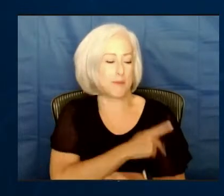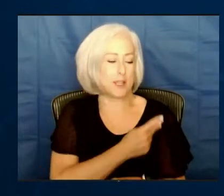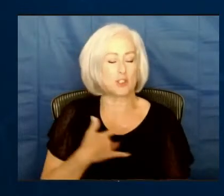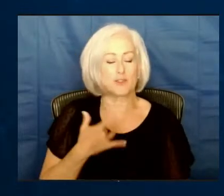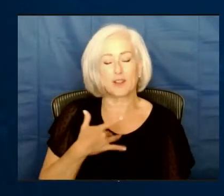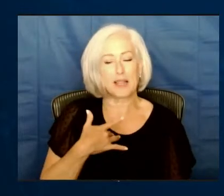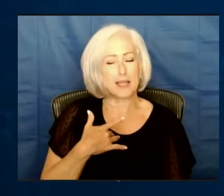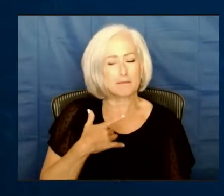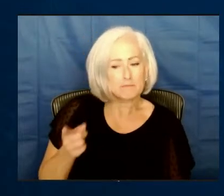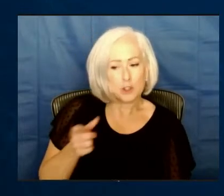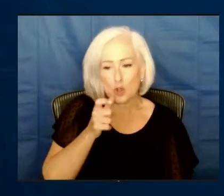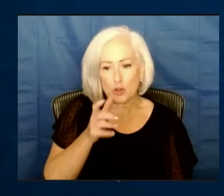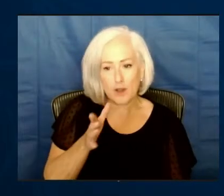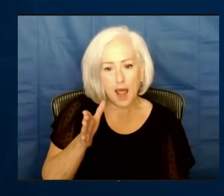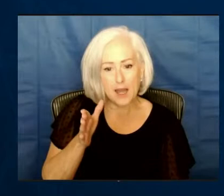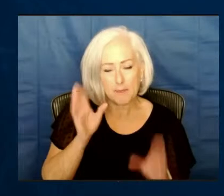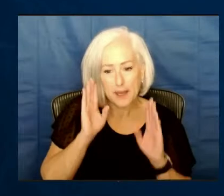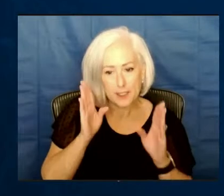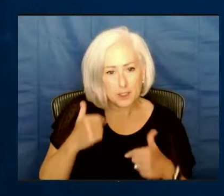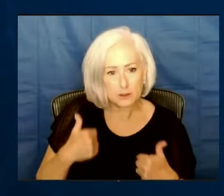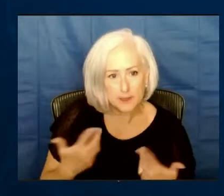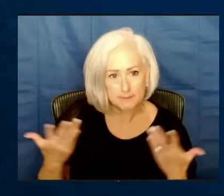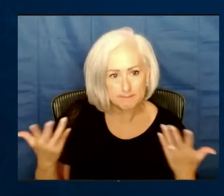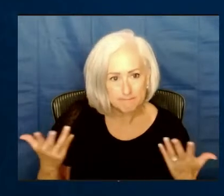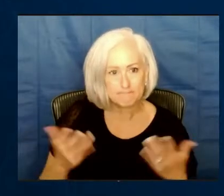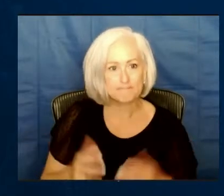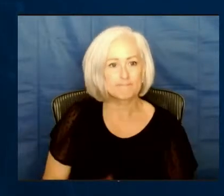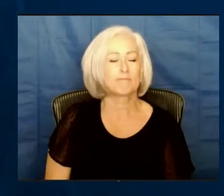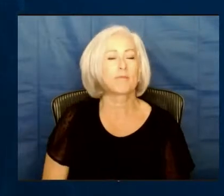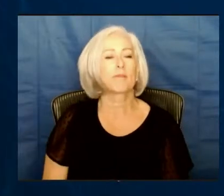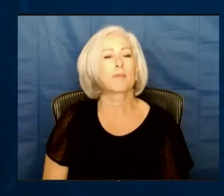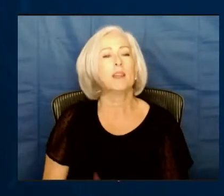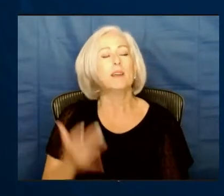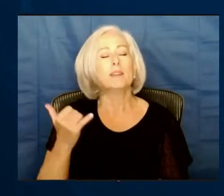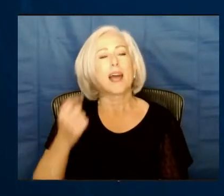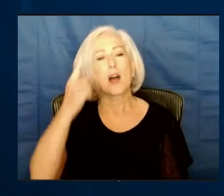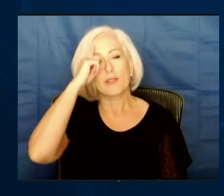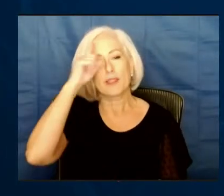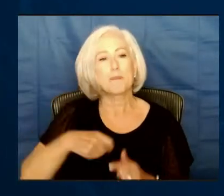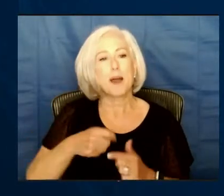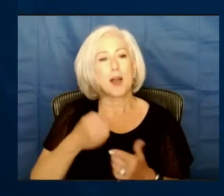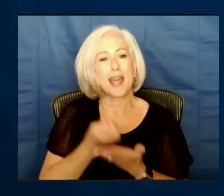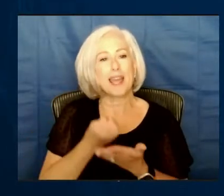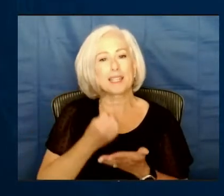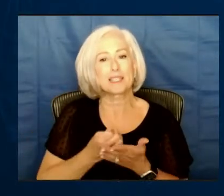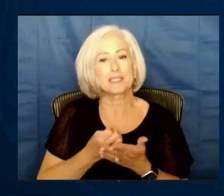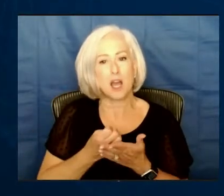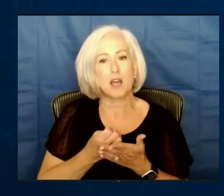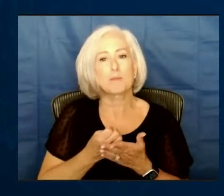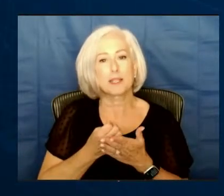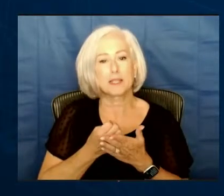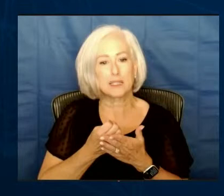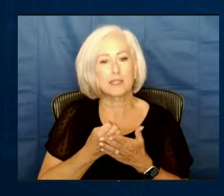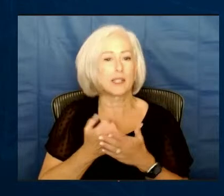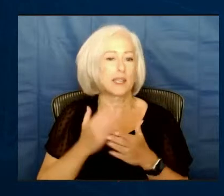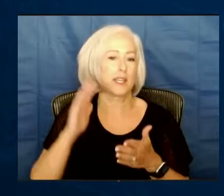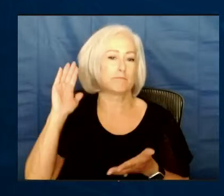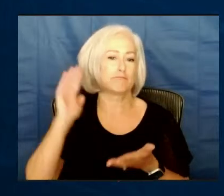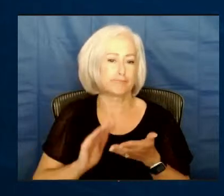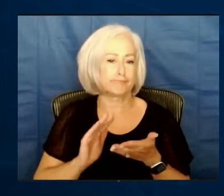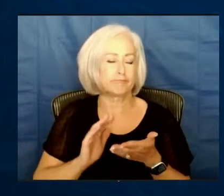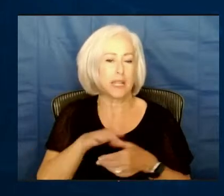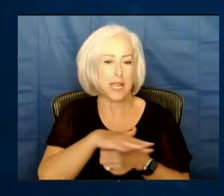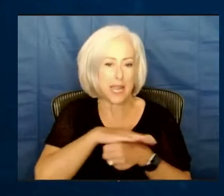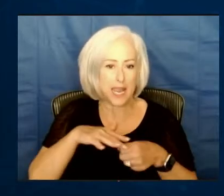rural communities? I think about some of the problems we think about in economically depressed areas with underrepresented minorities, like here in the